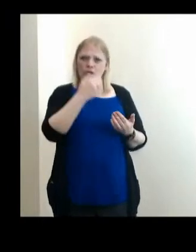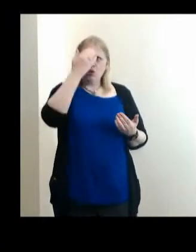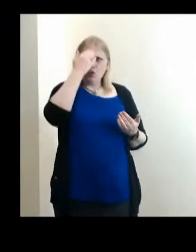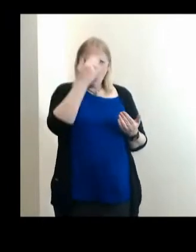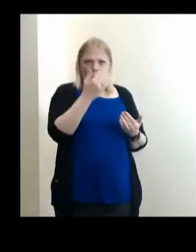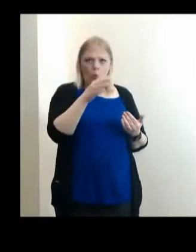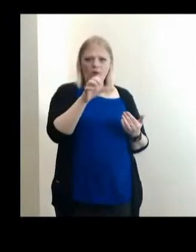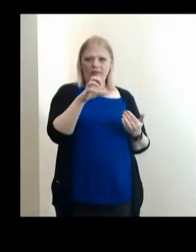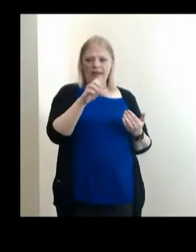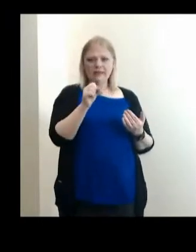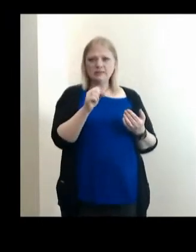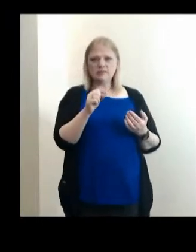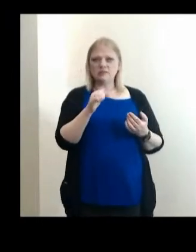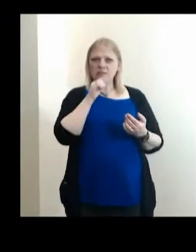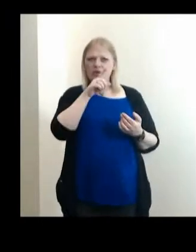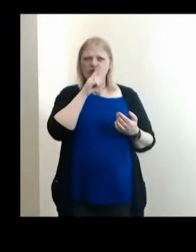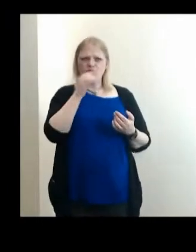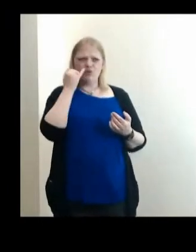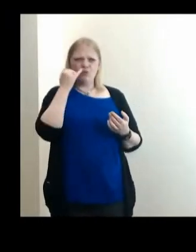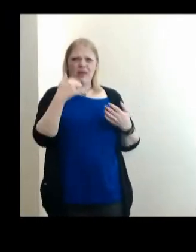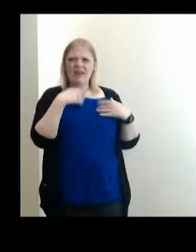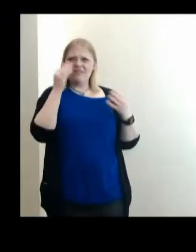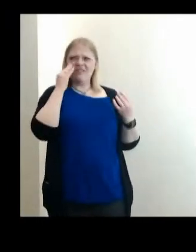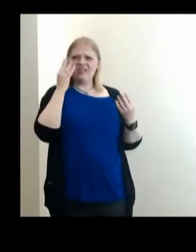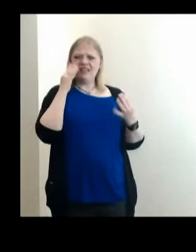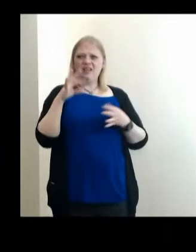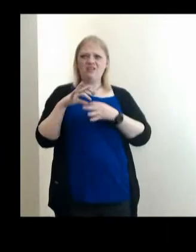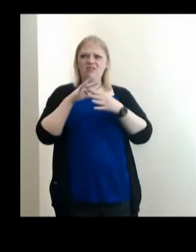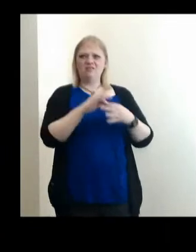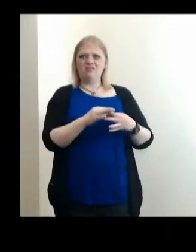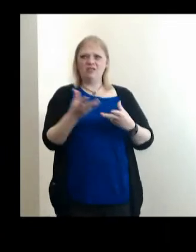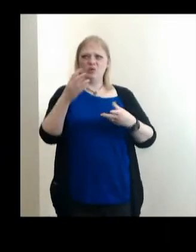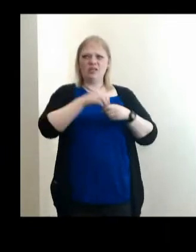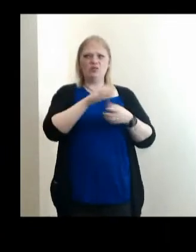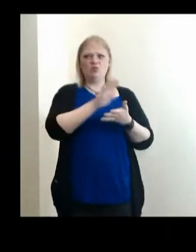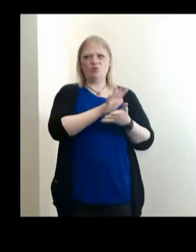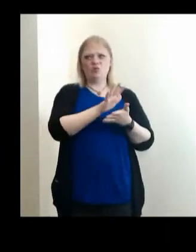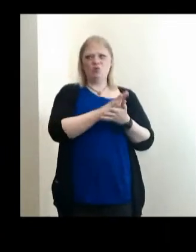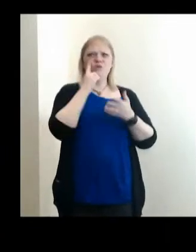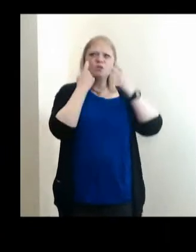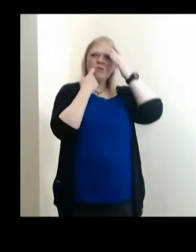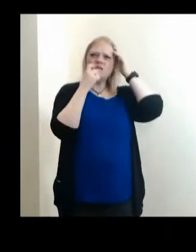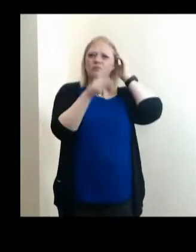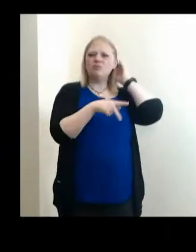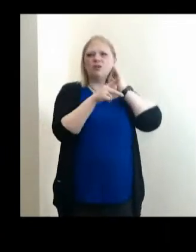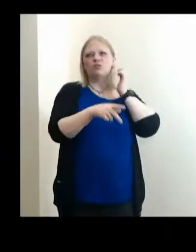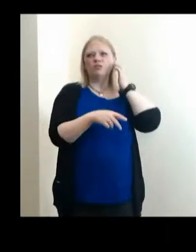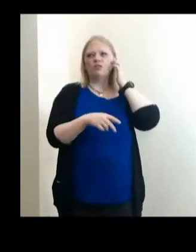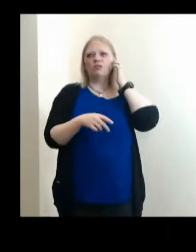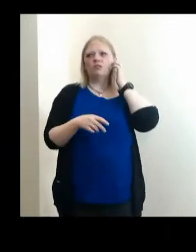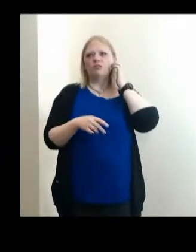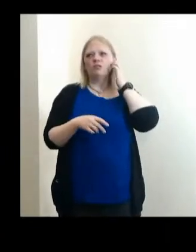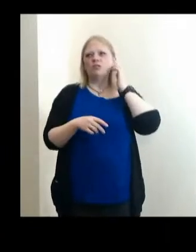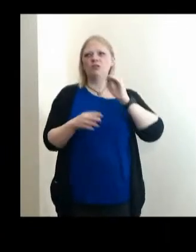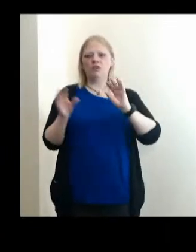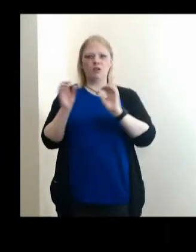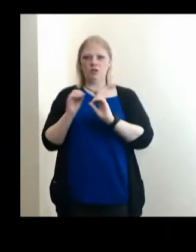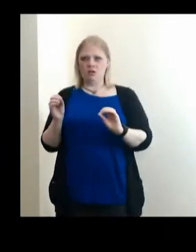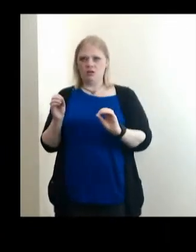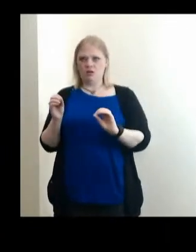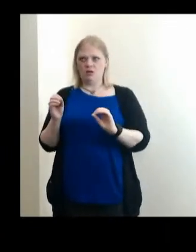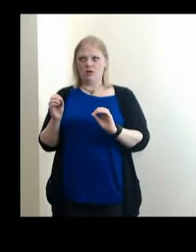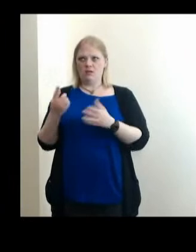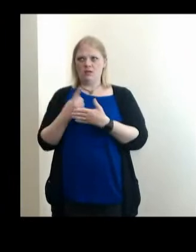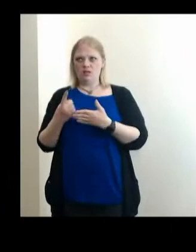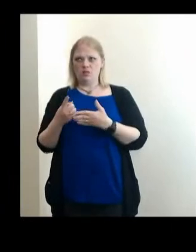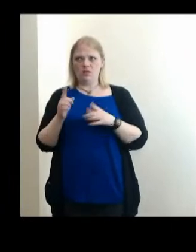cases. I'm not certain if we have the case data with regards to in-school transmission for the most recent period. None, this past week, we've